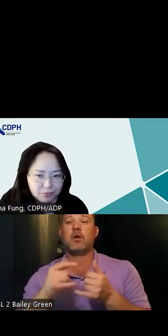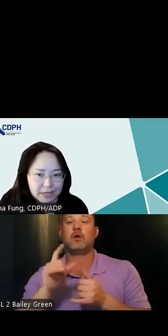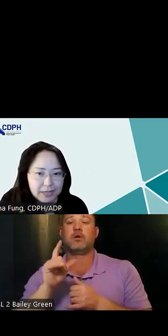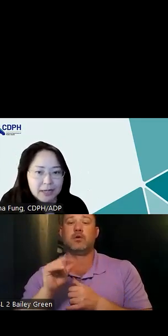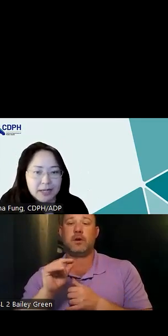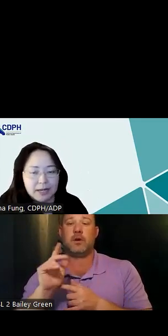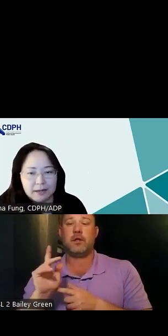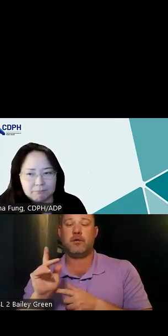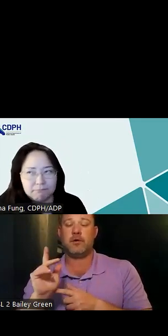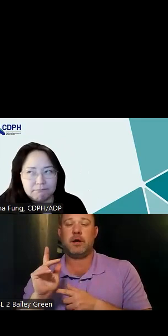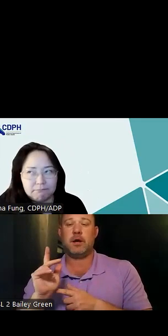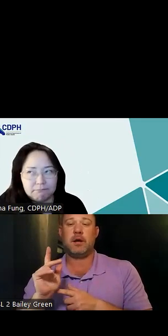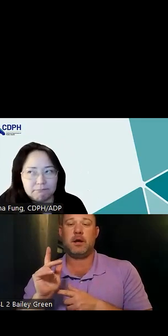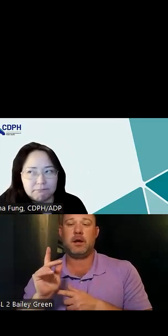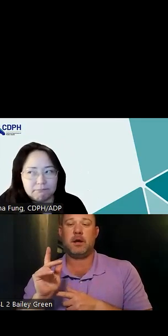2023.